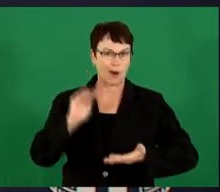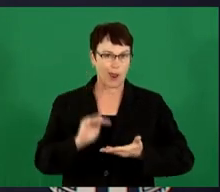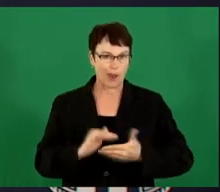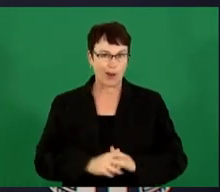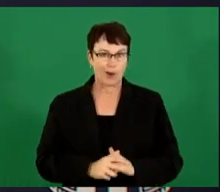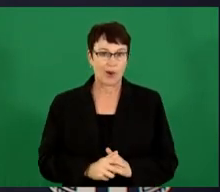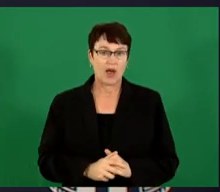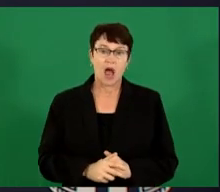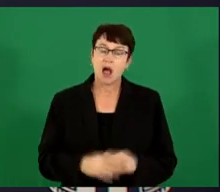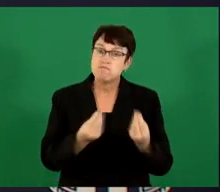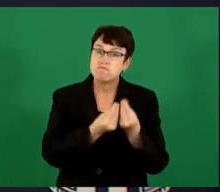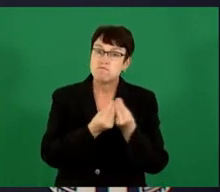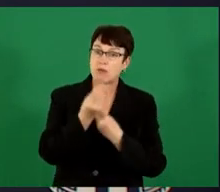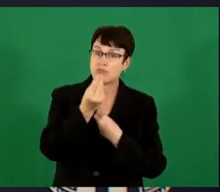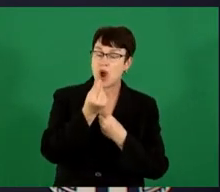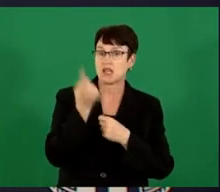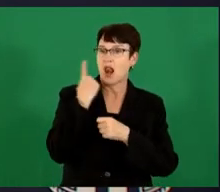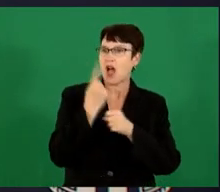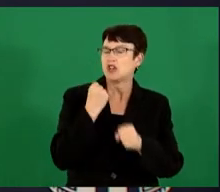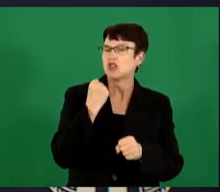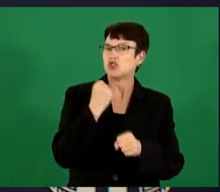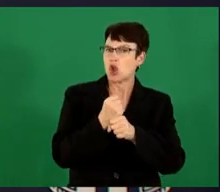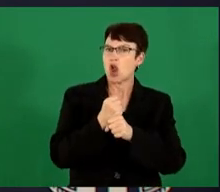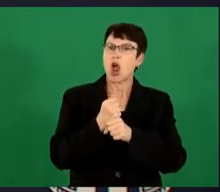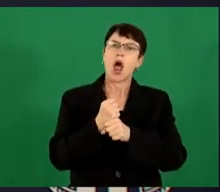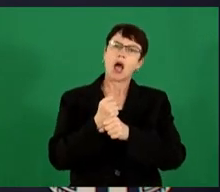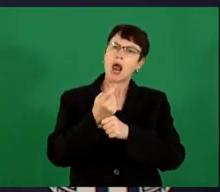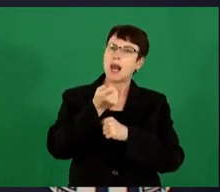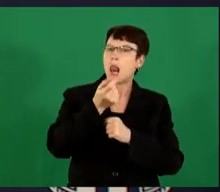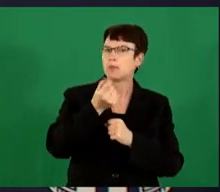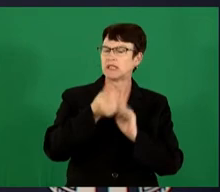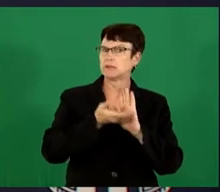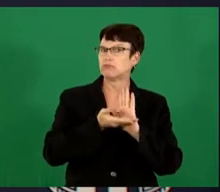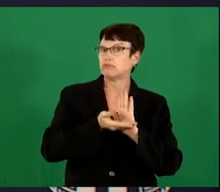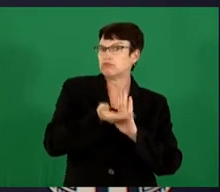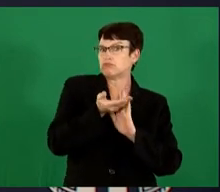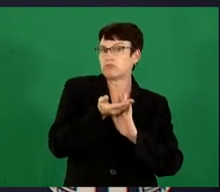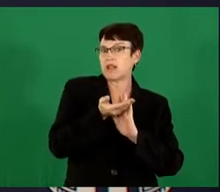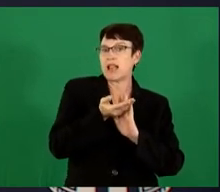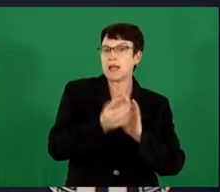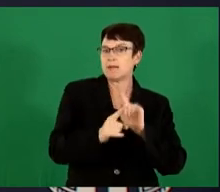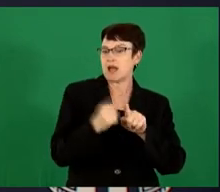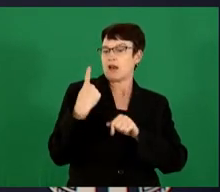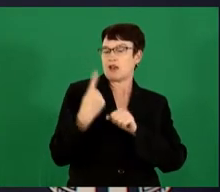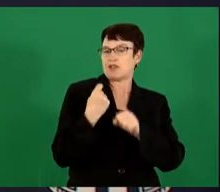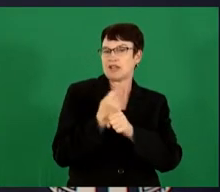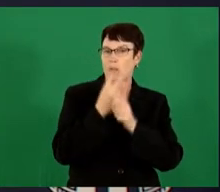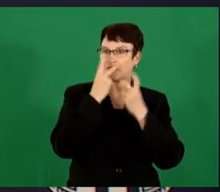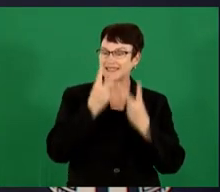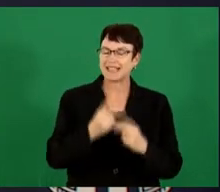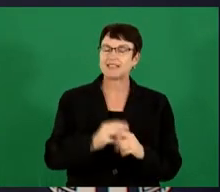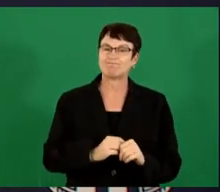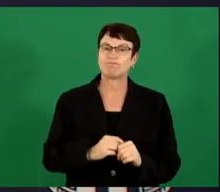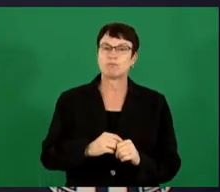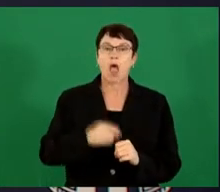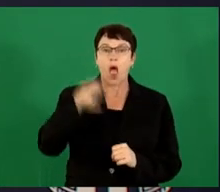of last year compared to November, our oil price forecast is slightly lower,